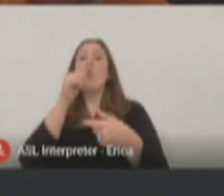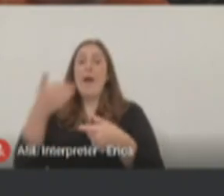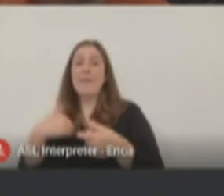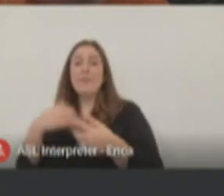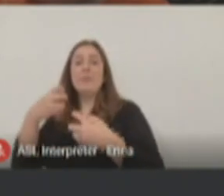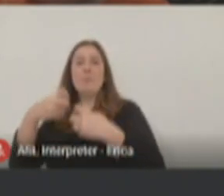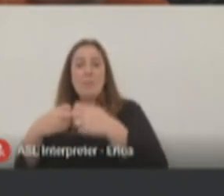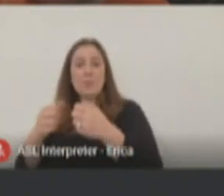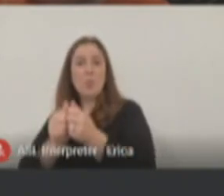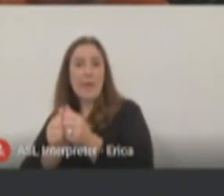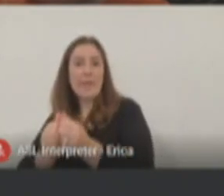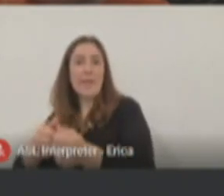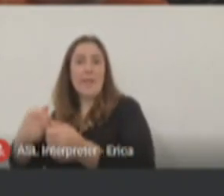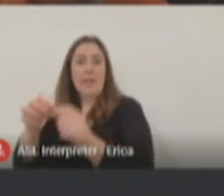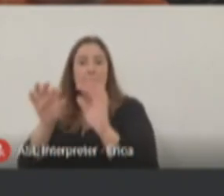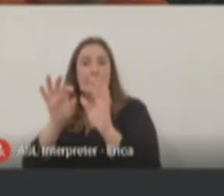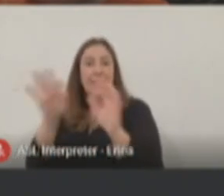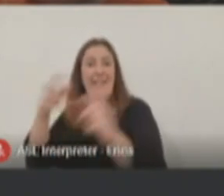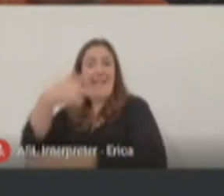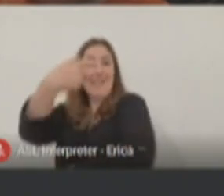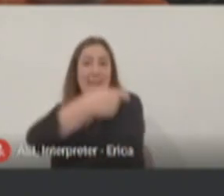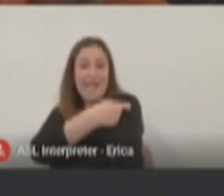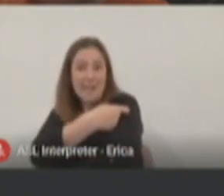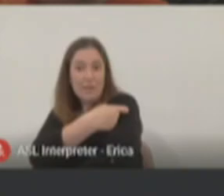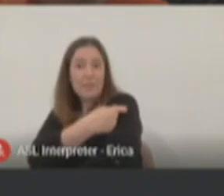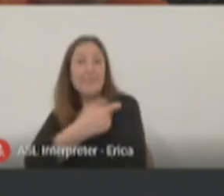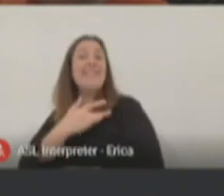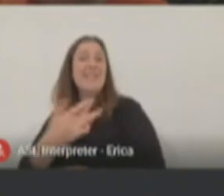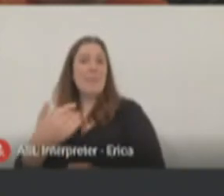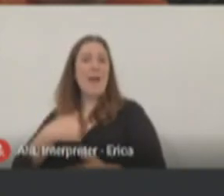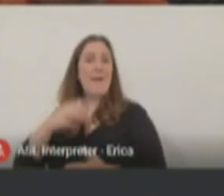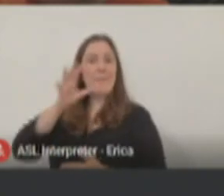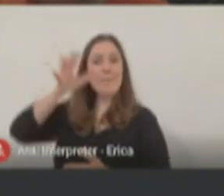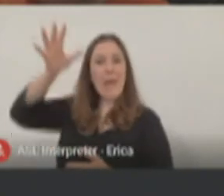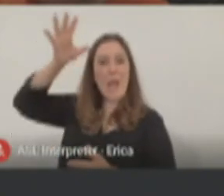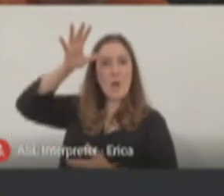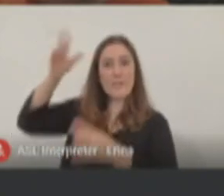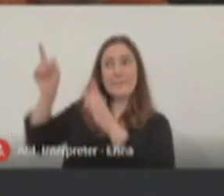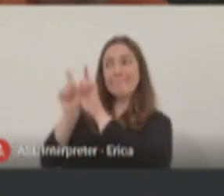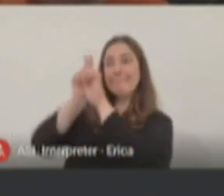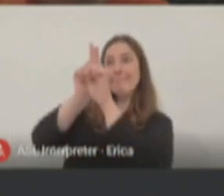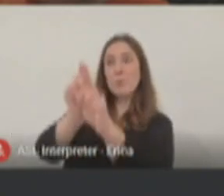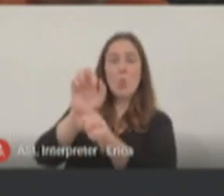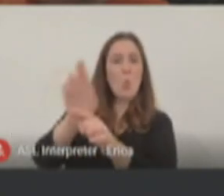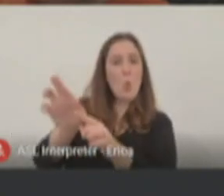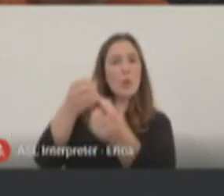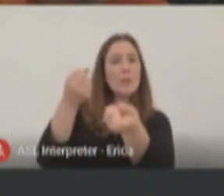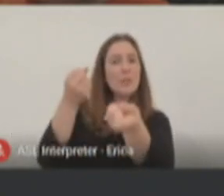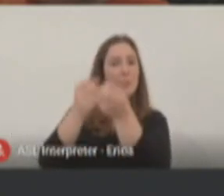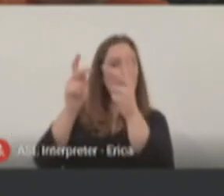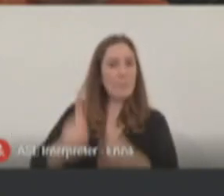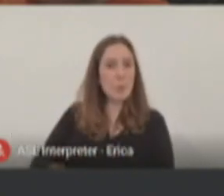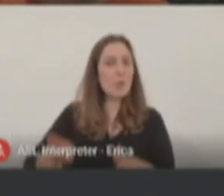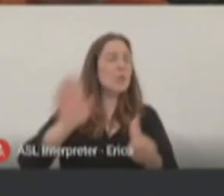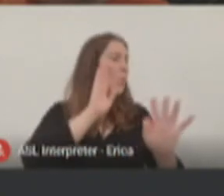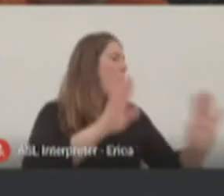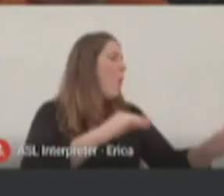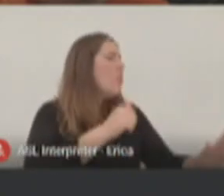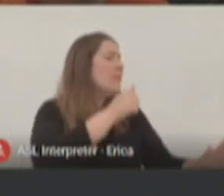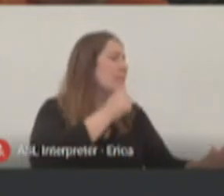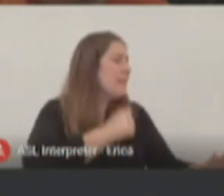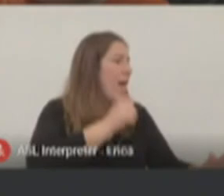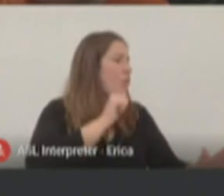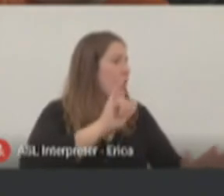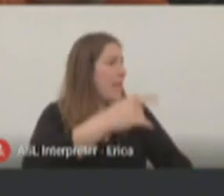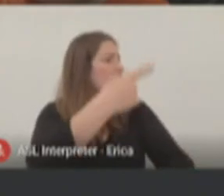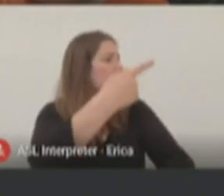usually are coming in with their parents or support person who can help them tolerate any